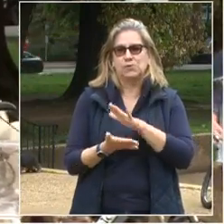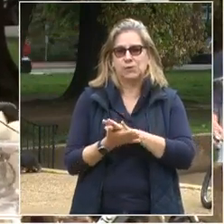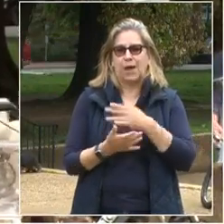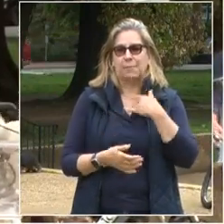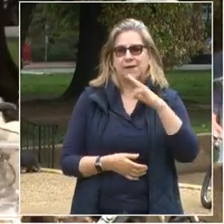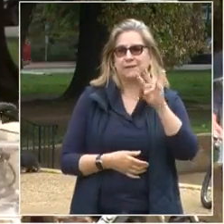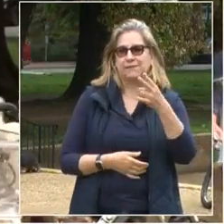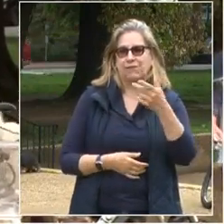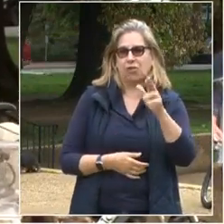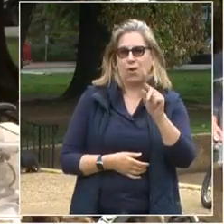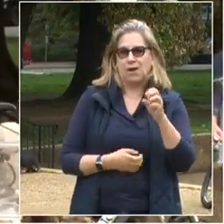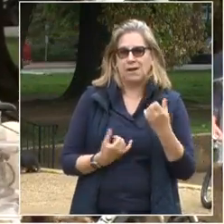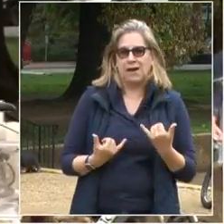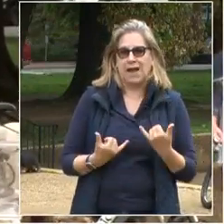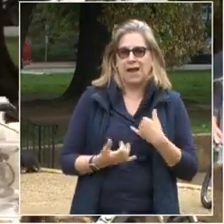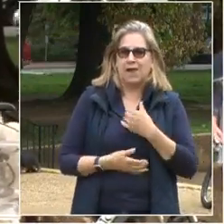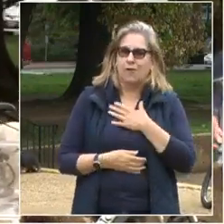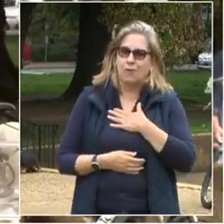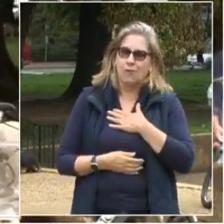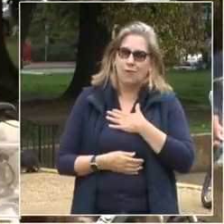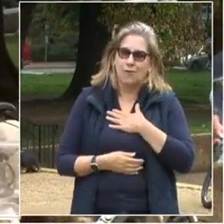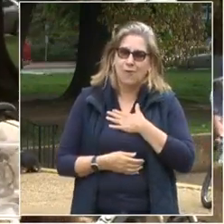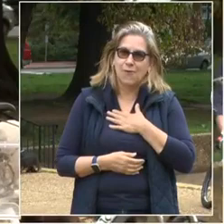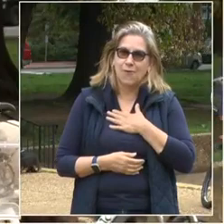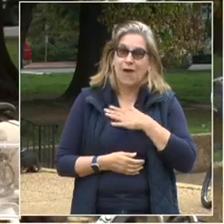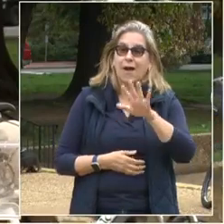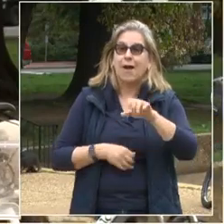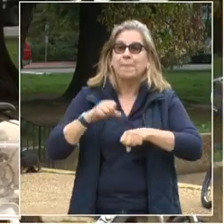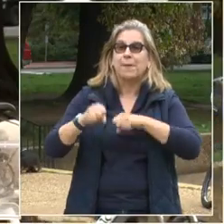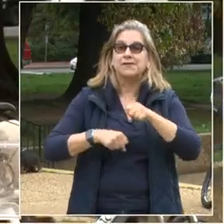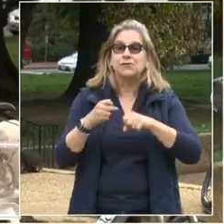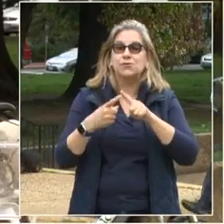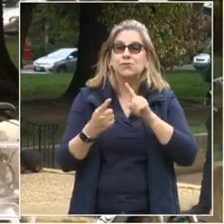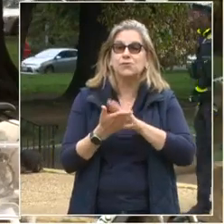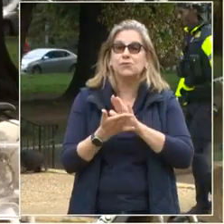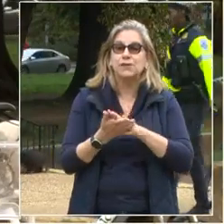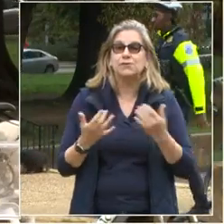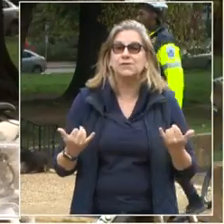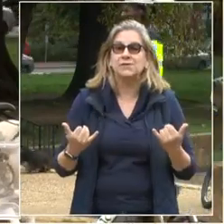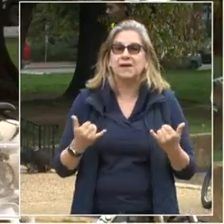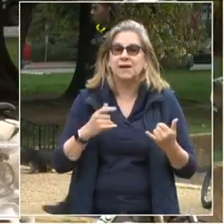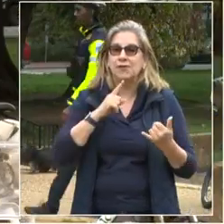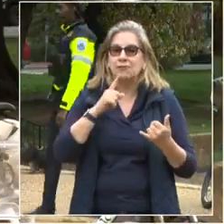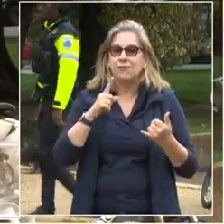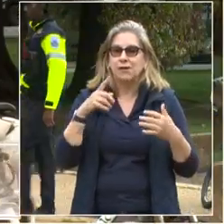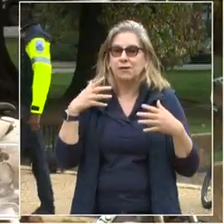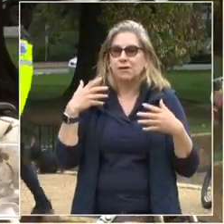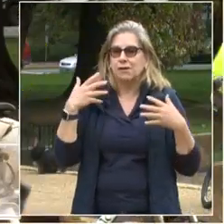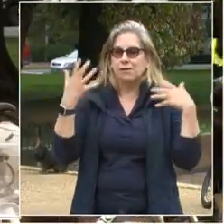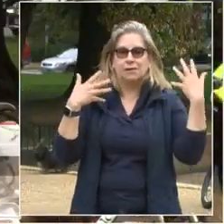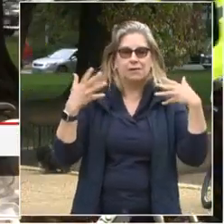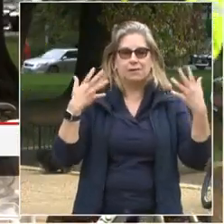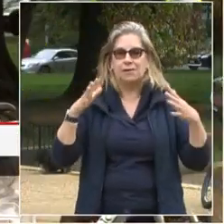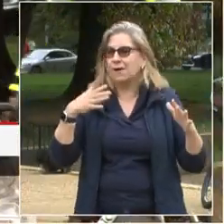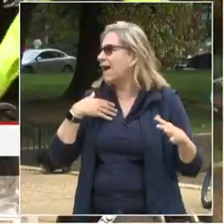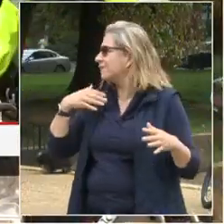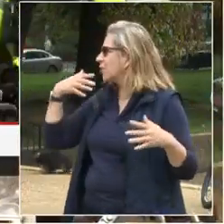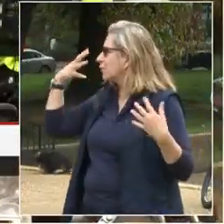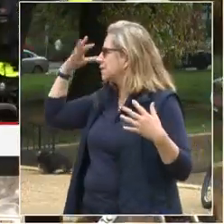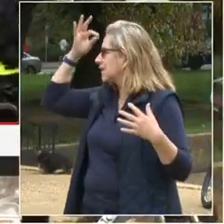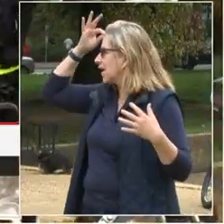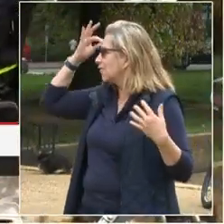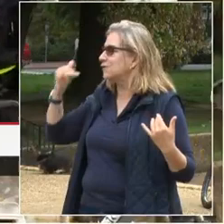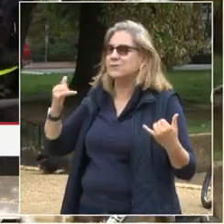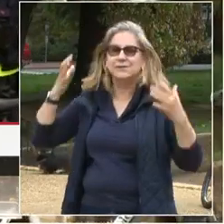want to say, not only is it Bike to School Day, it's a little bit of a crazy hair day for me. But I like